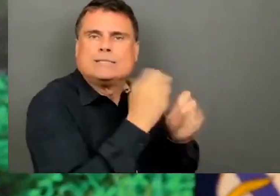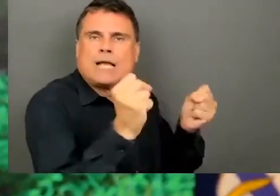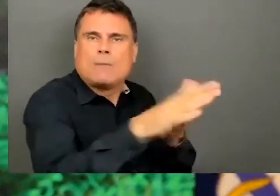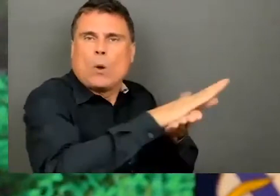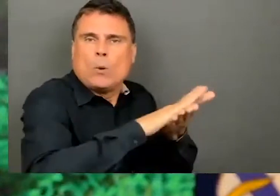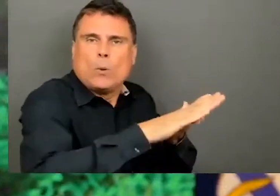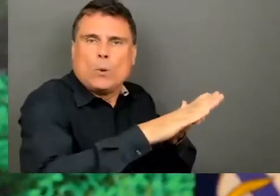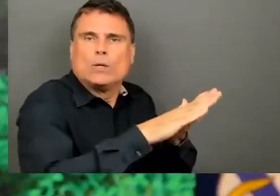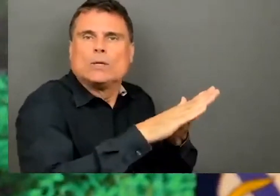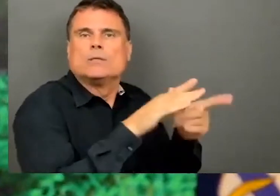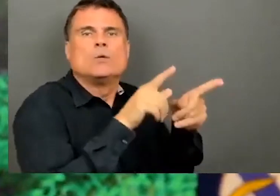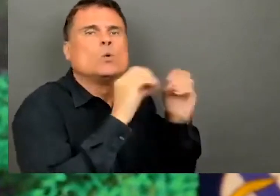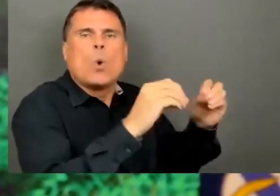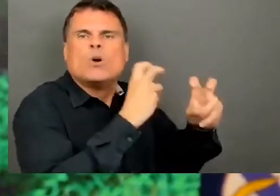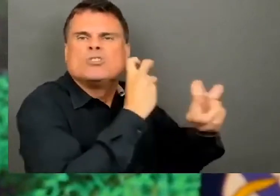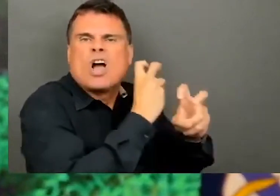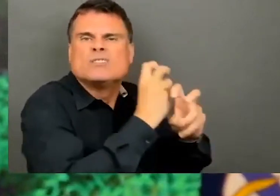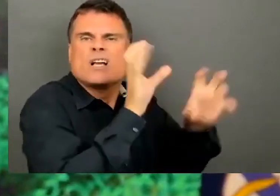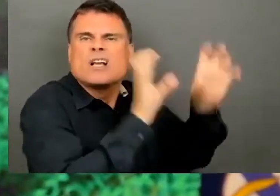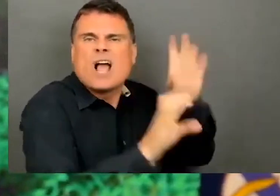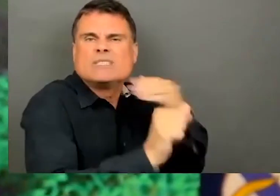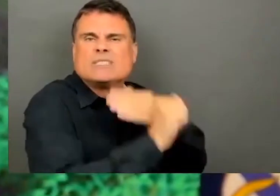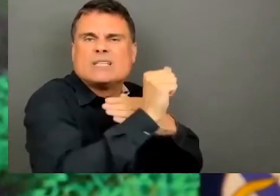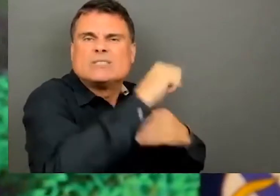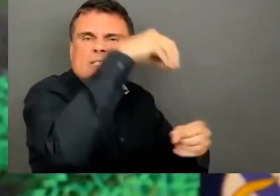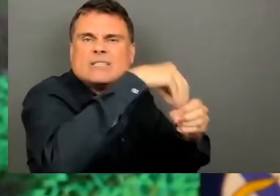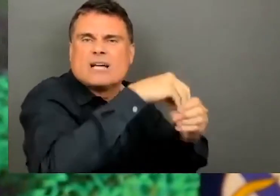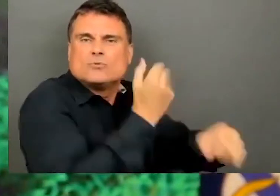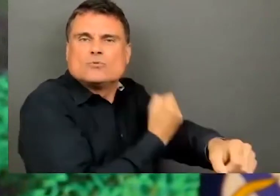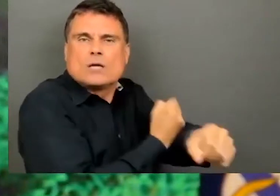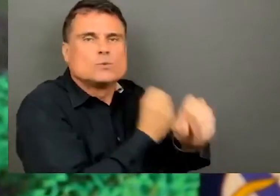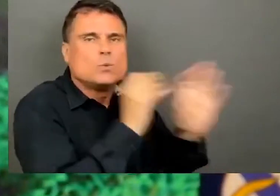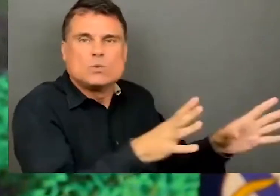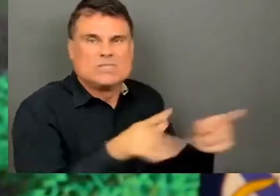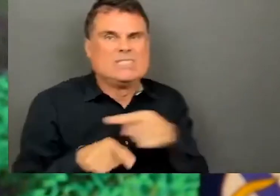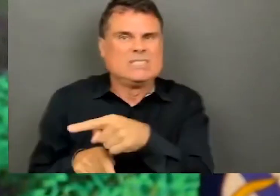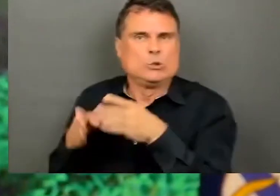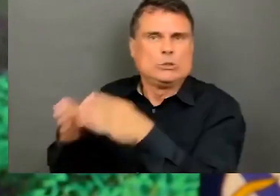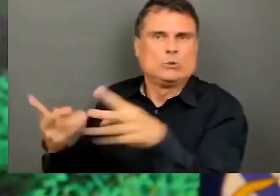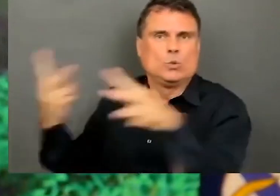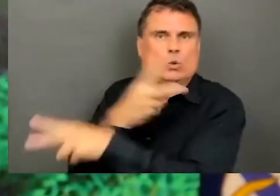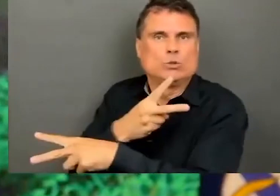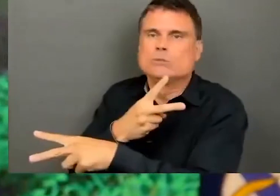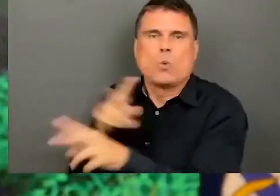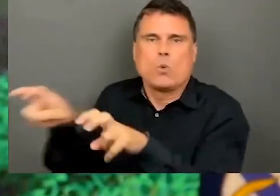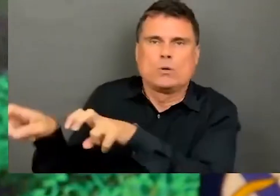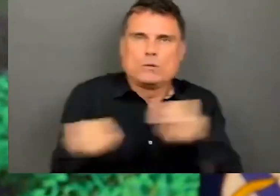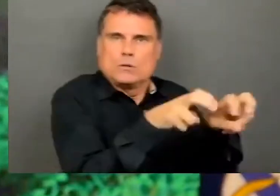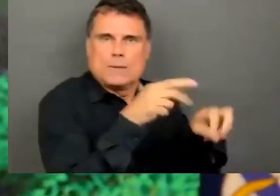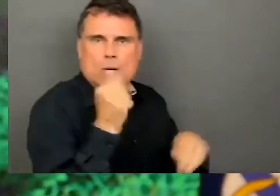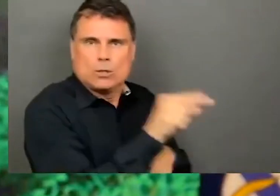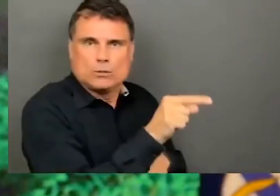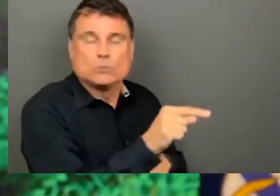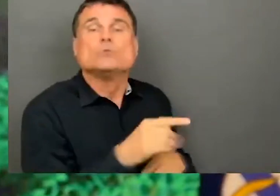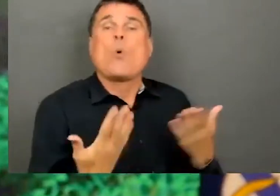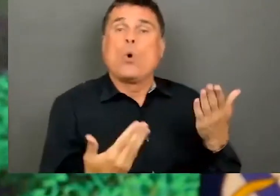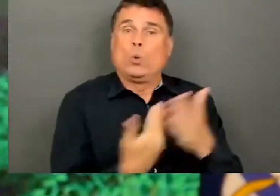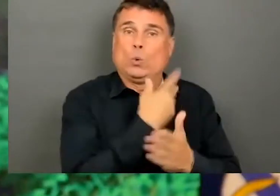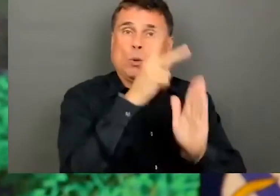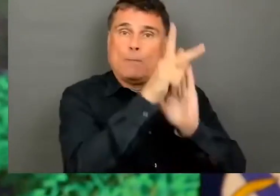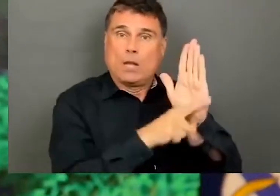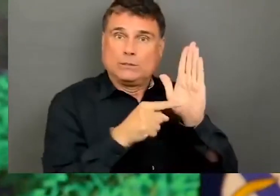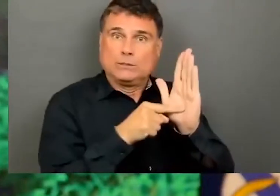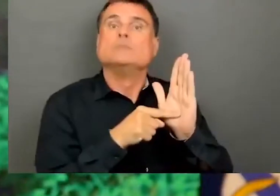prescriber. This new policy was developed within the limits of the Federal Controlled Drugs and Substances Act, which